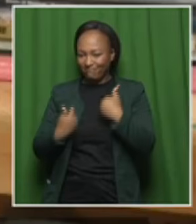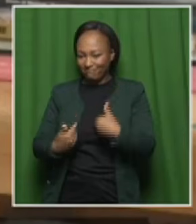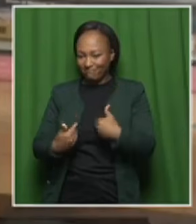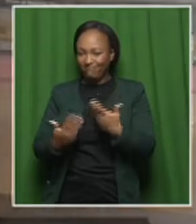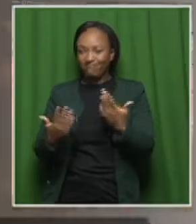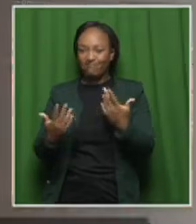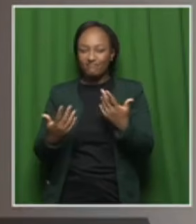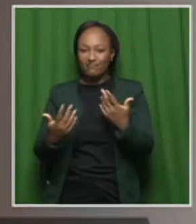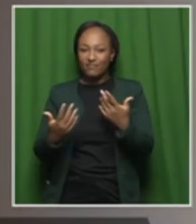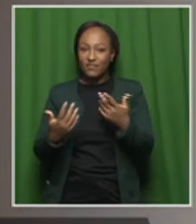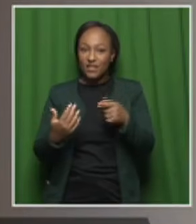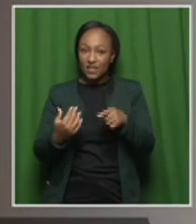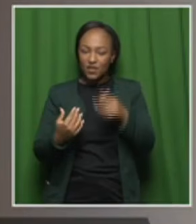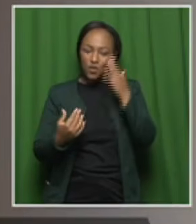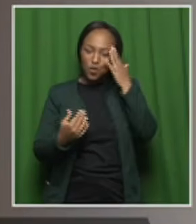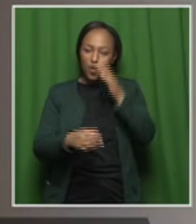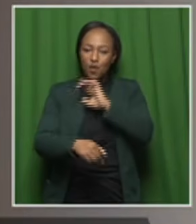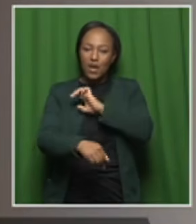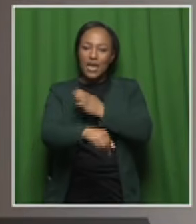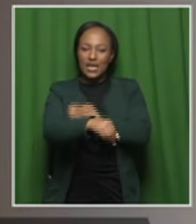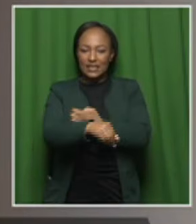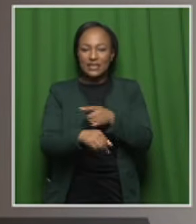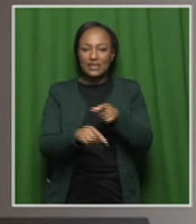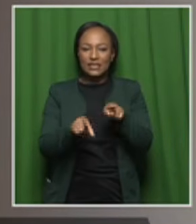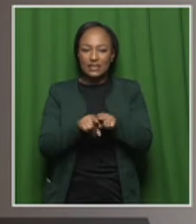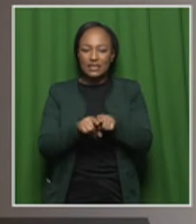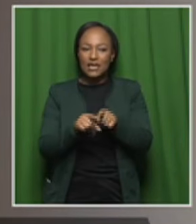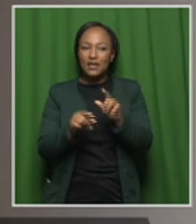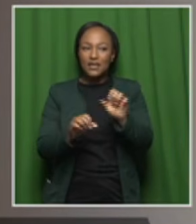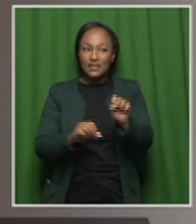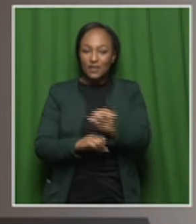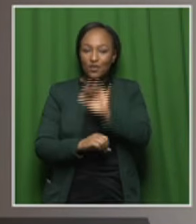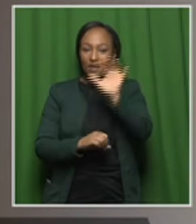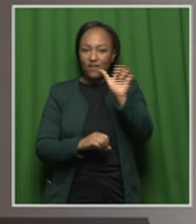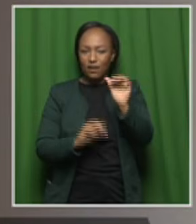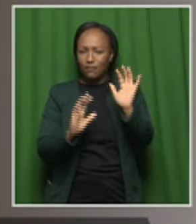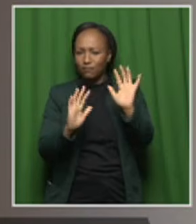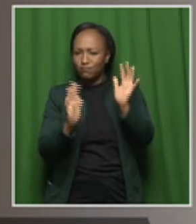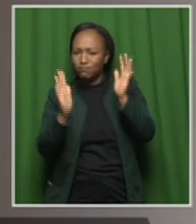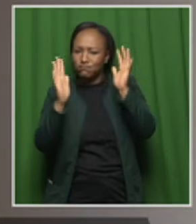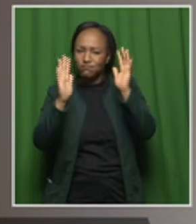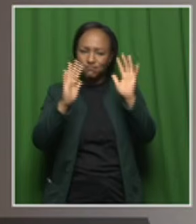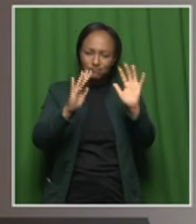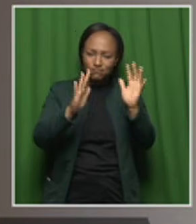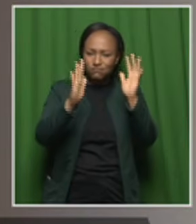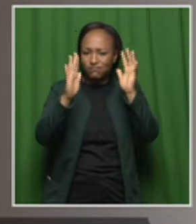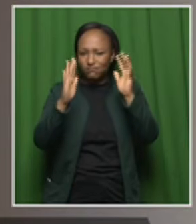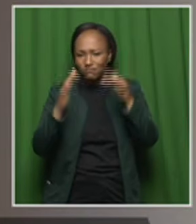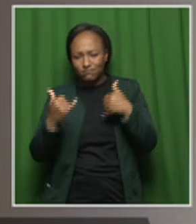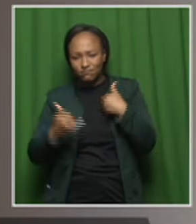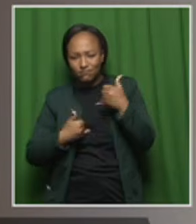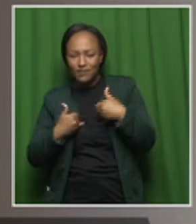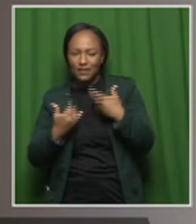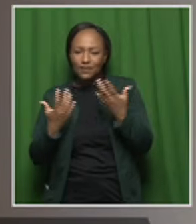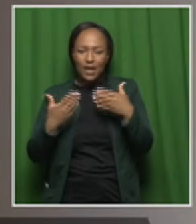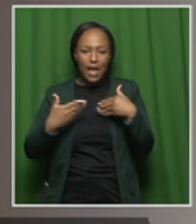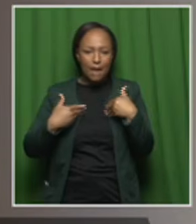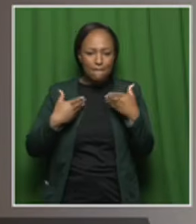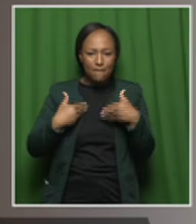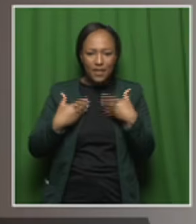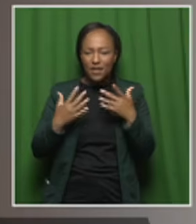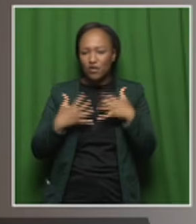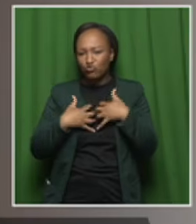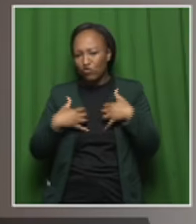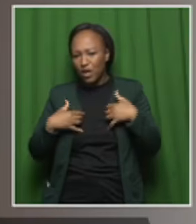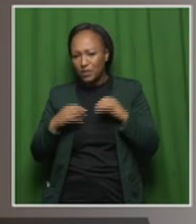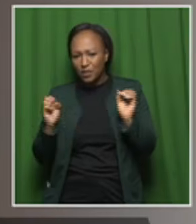that energy, that South African jubilance is, you don't stress, you just move